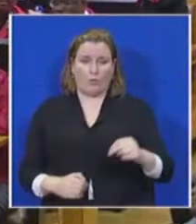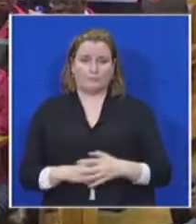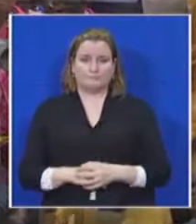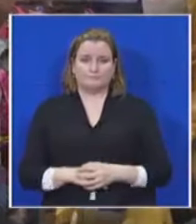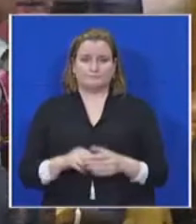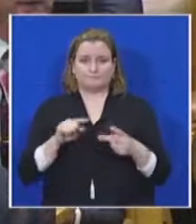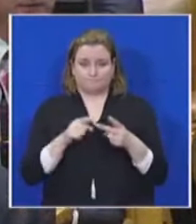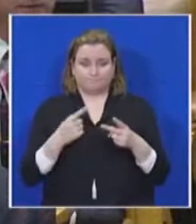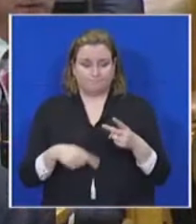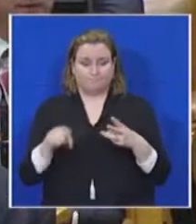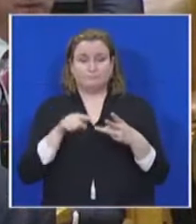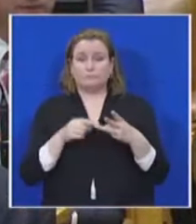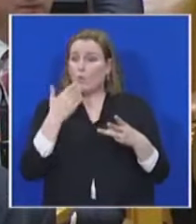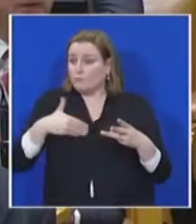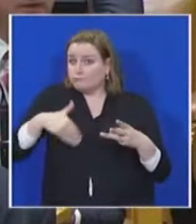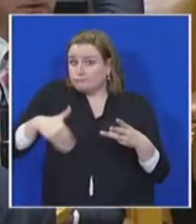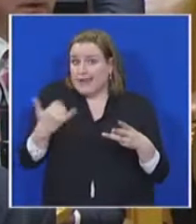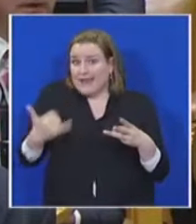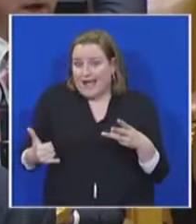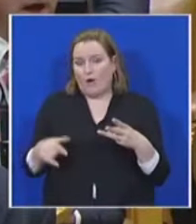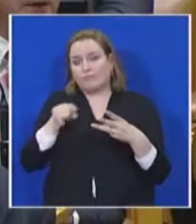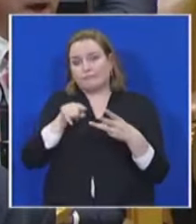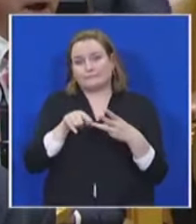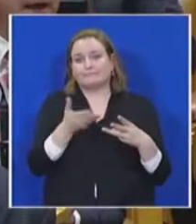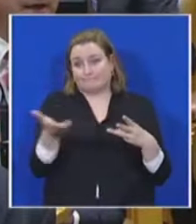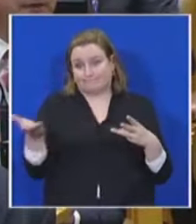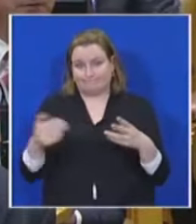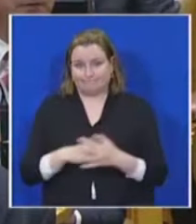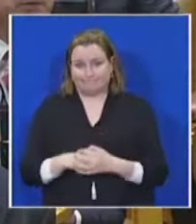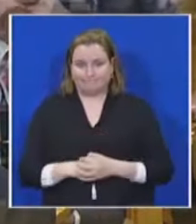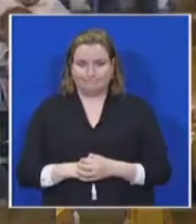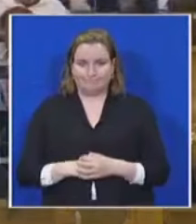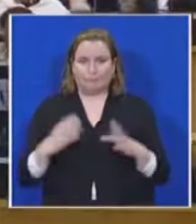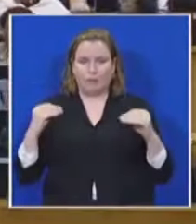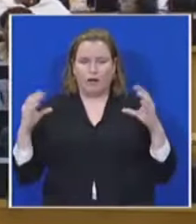Those wishing to abstain, press the abstain button.